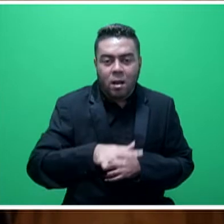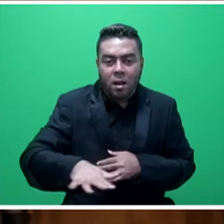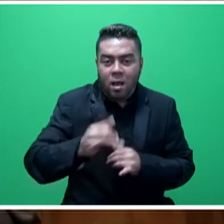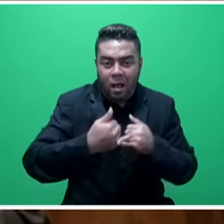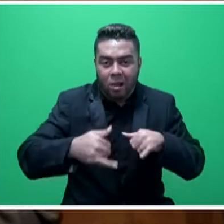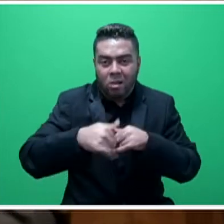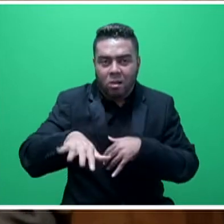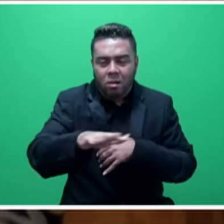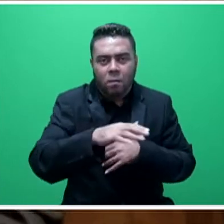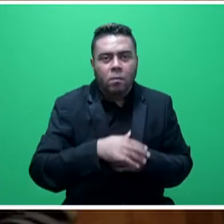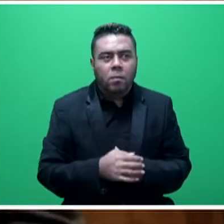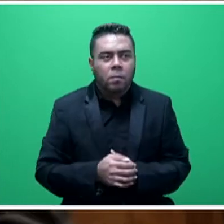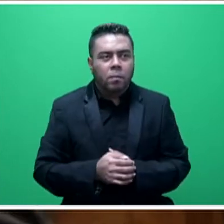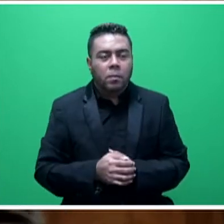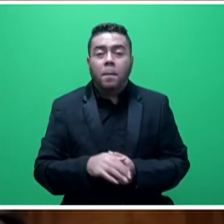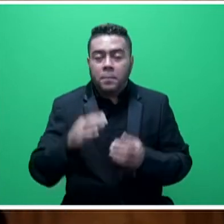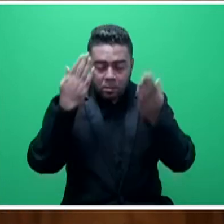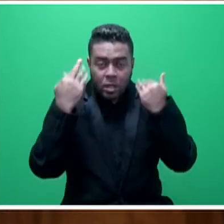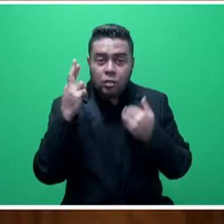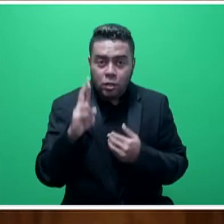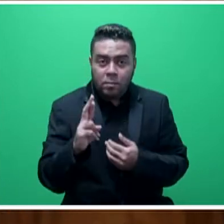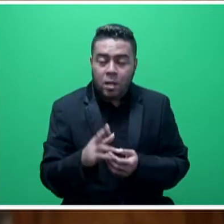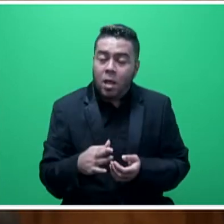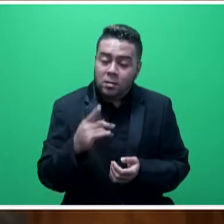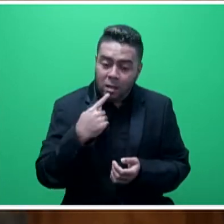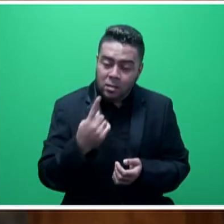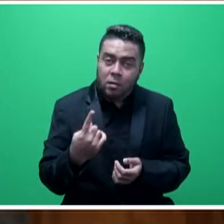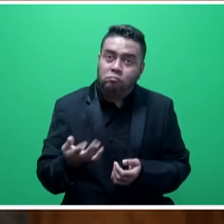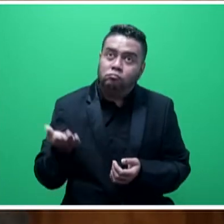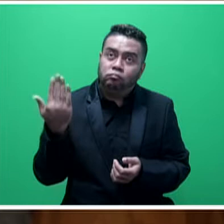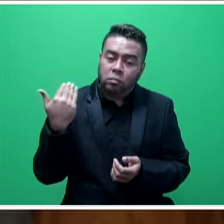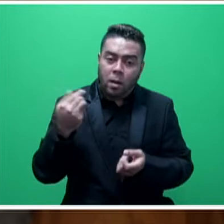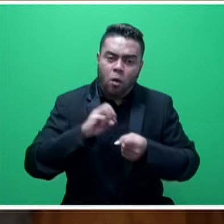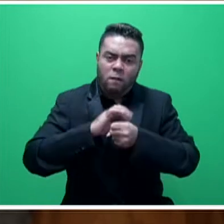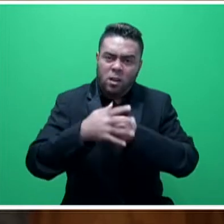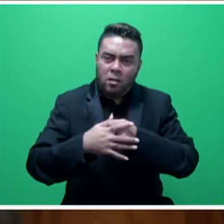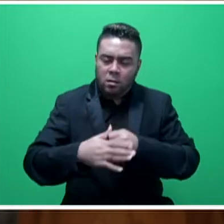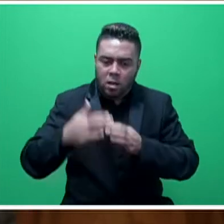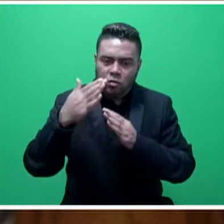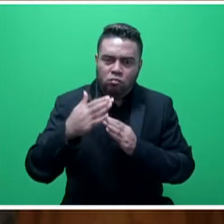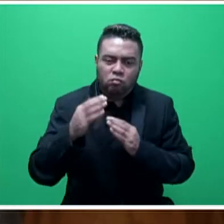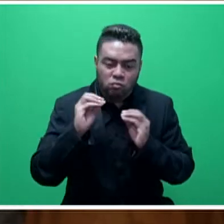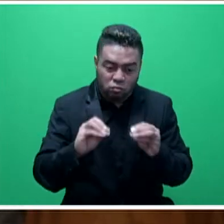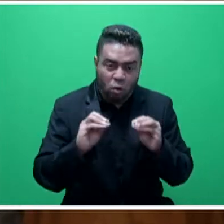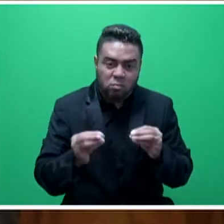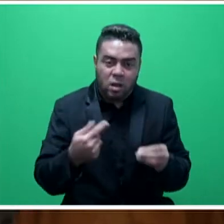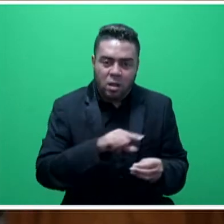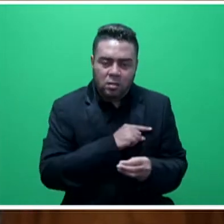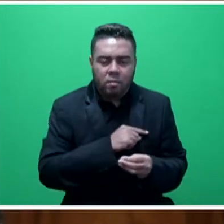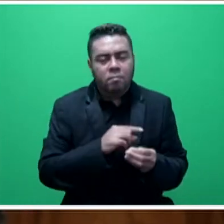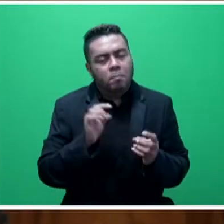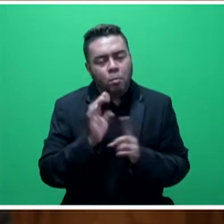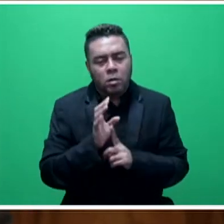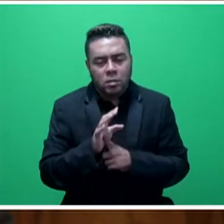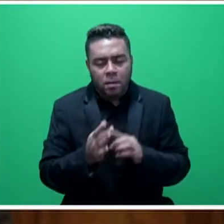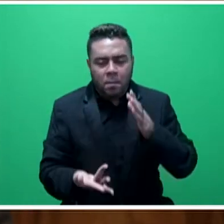in these areas as well. Mr. Speaker said, as mentioned earlier, COVID-19 has taught us the importance of remaining